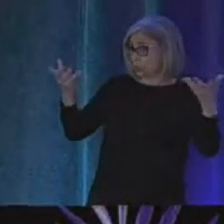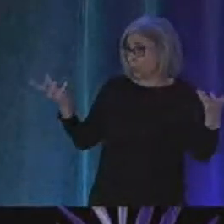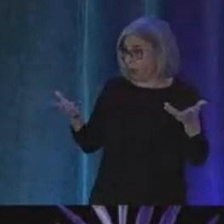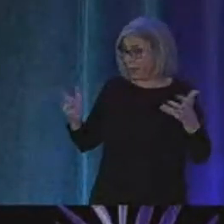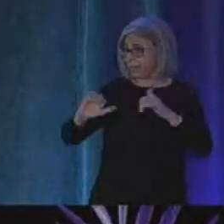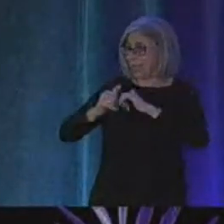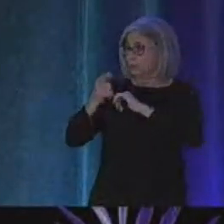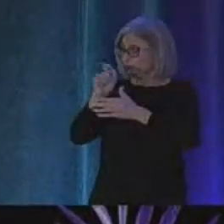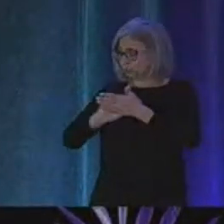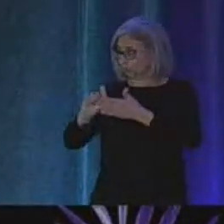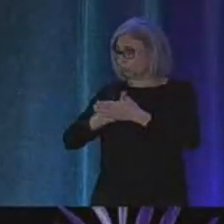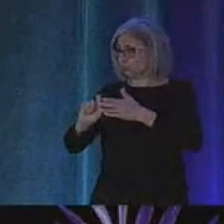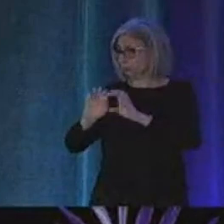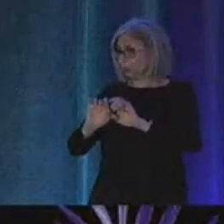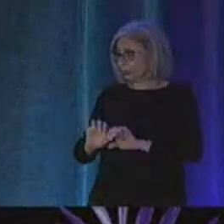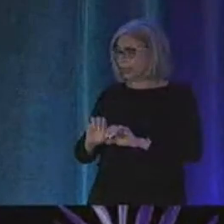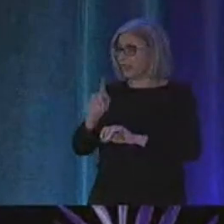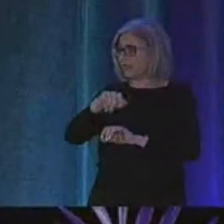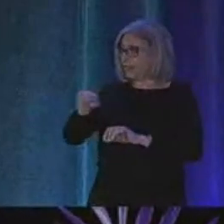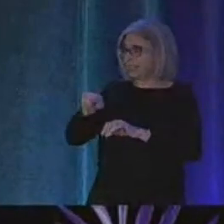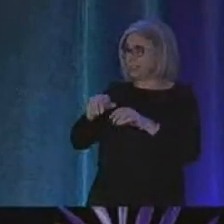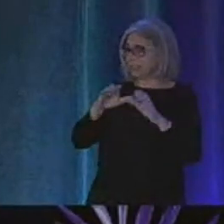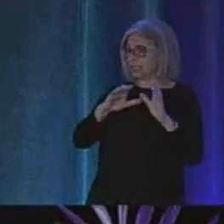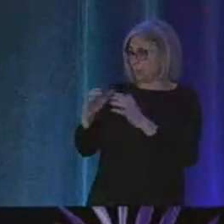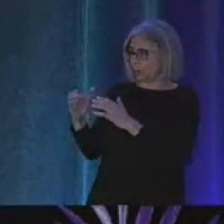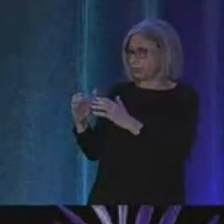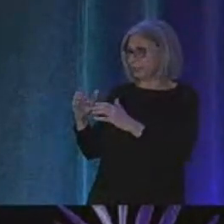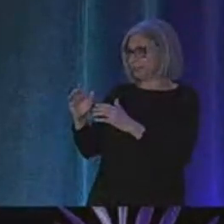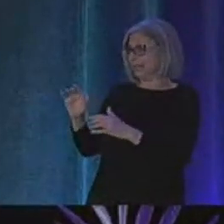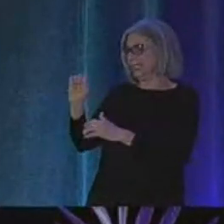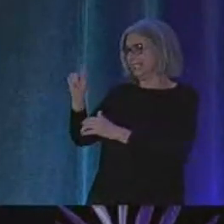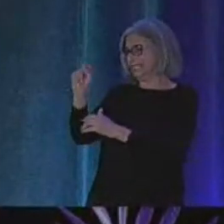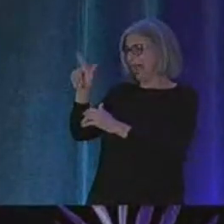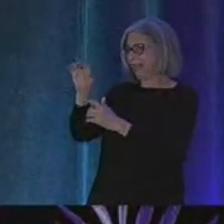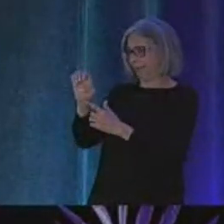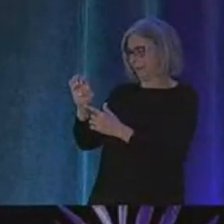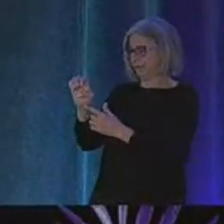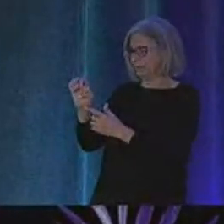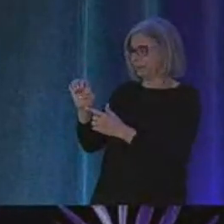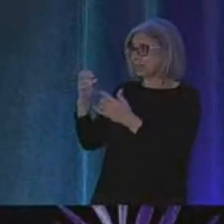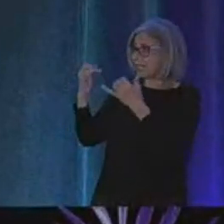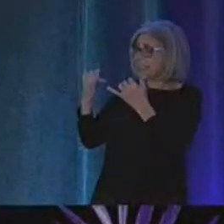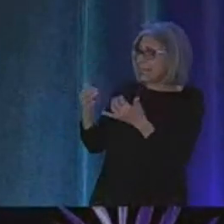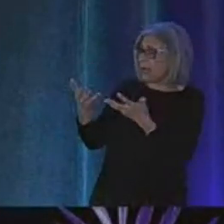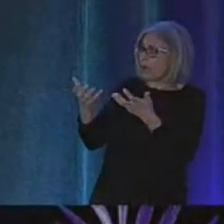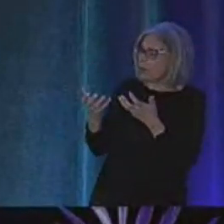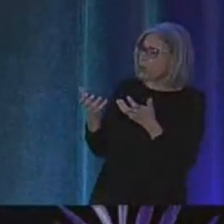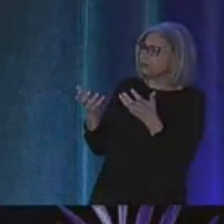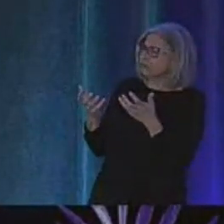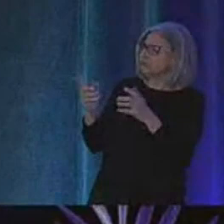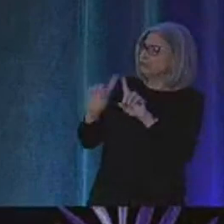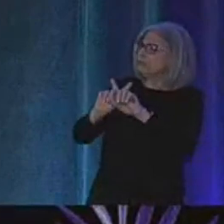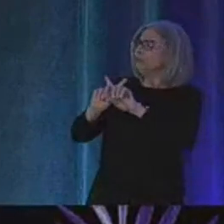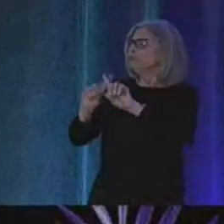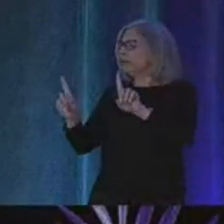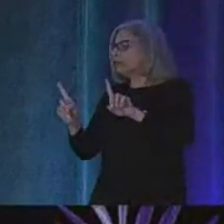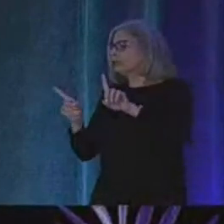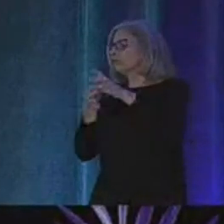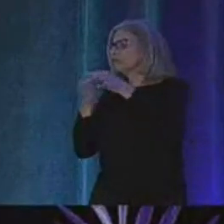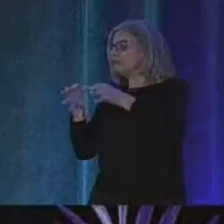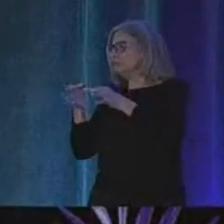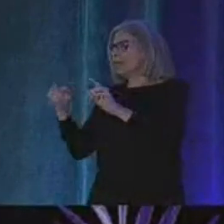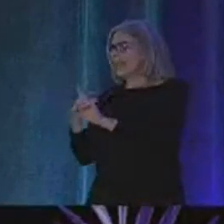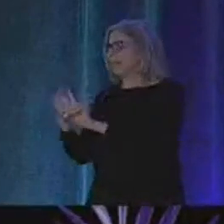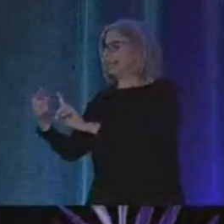you write these components was the styling. And now I want to talk about a little different direction,